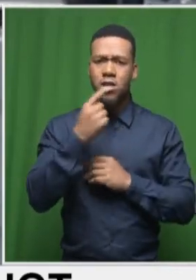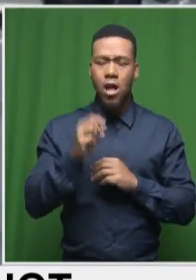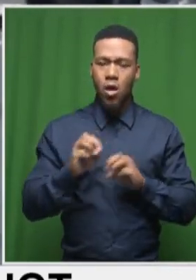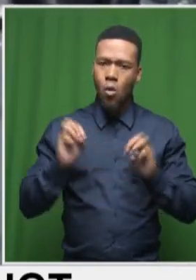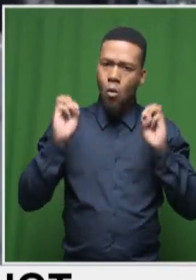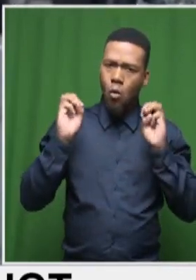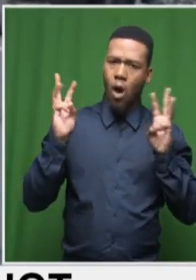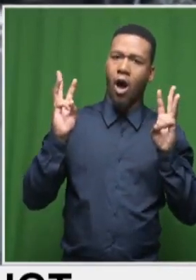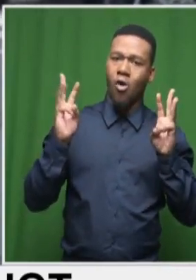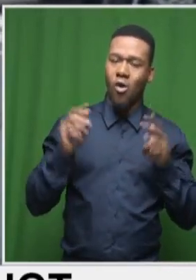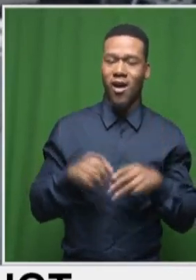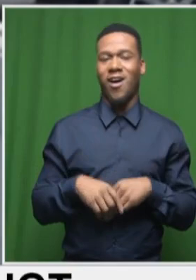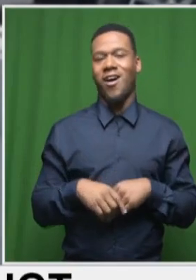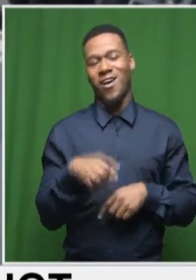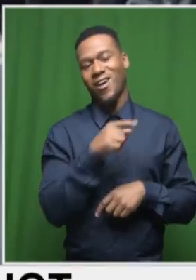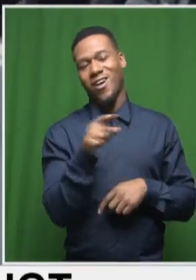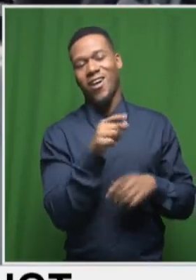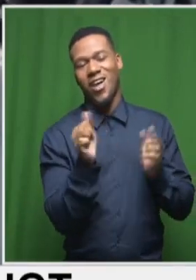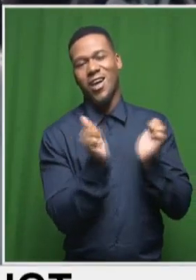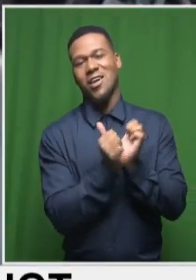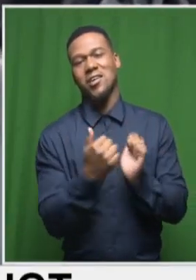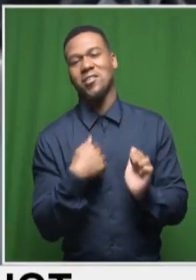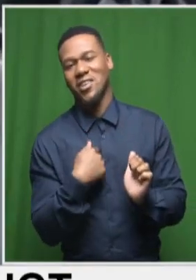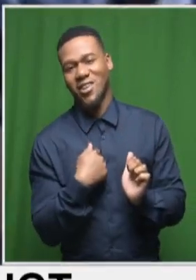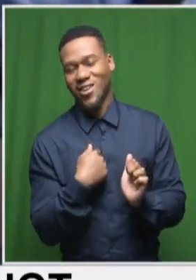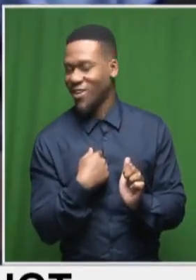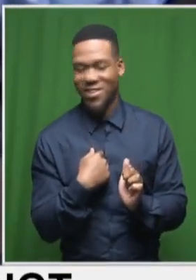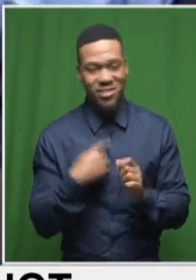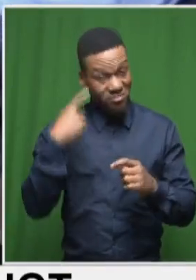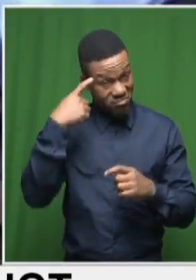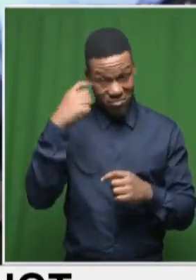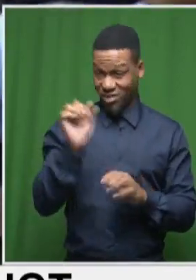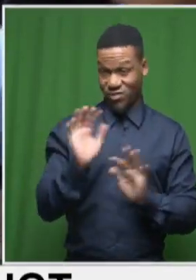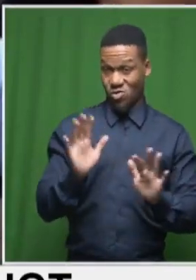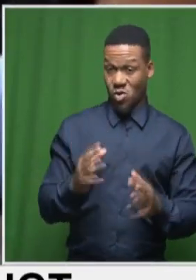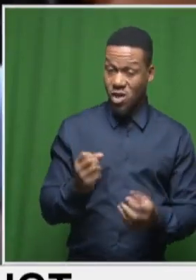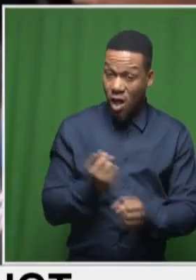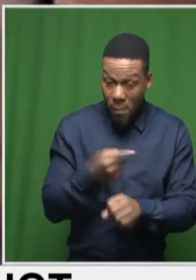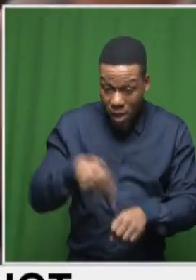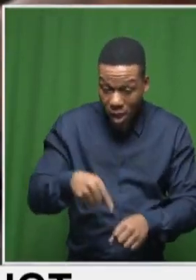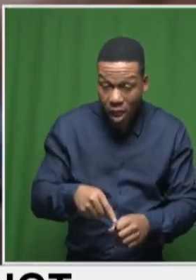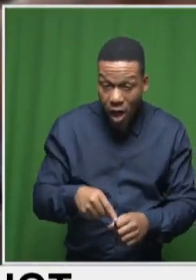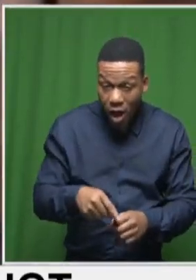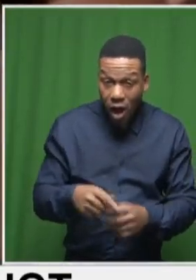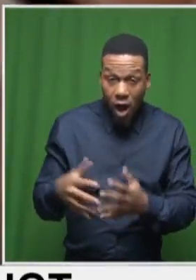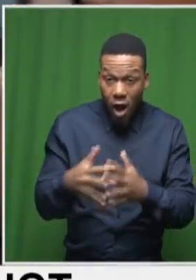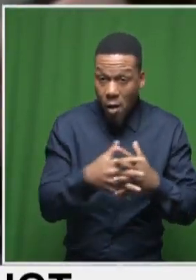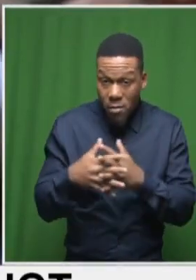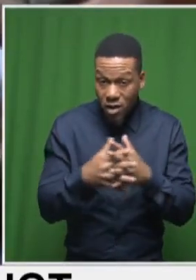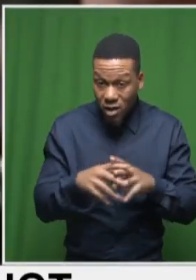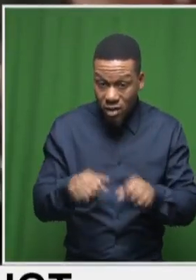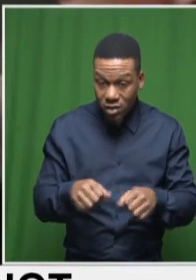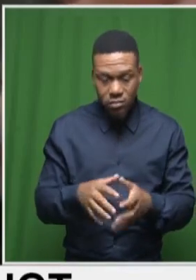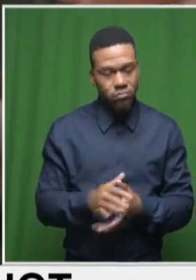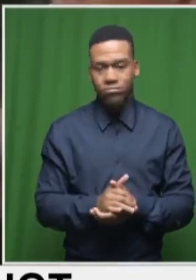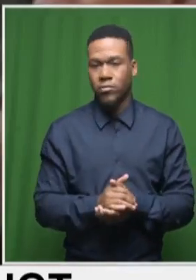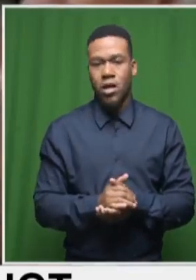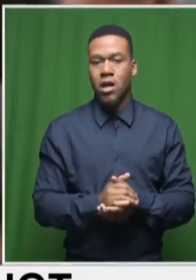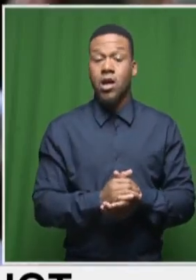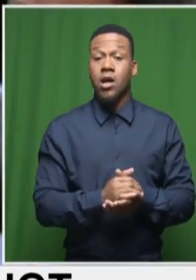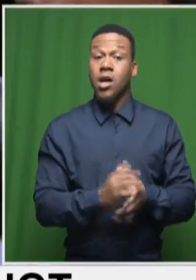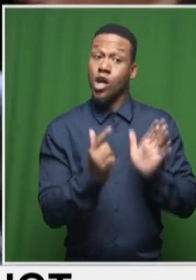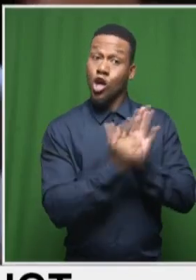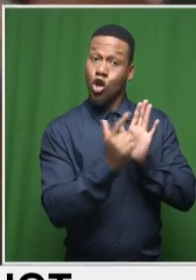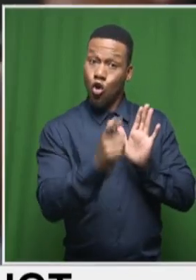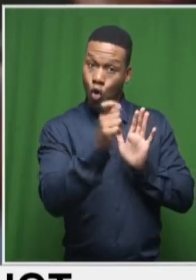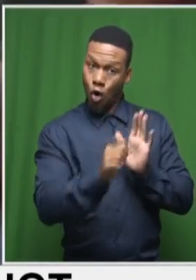to arrest me. Can't believe this is happening in America." Joe Tacopina, a lawyer for Trump, told reporters his team will fight